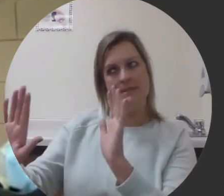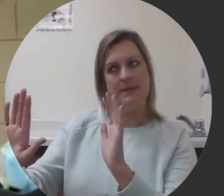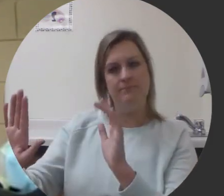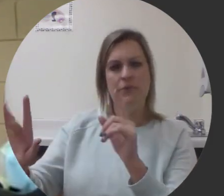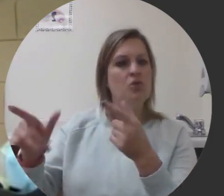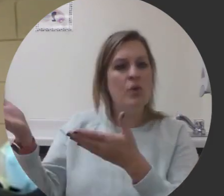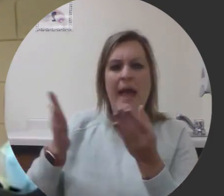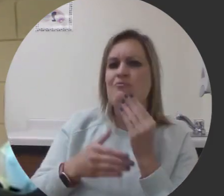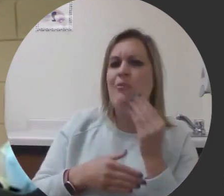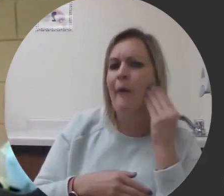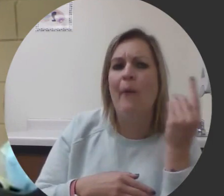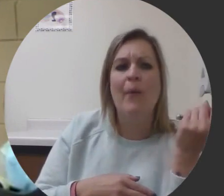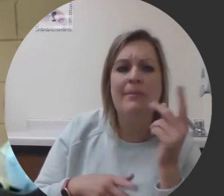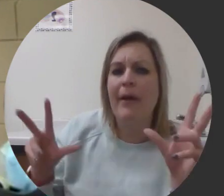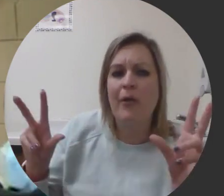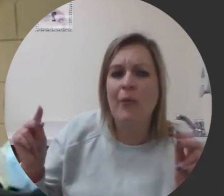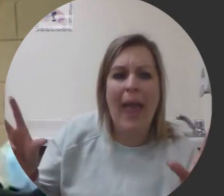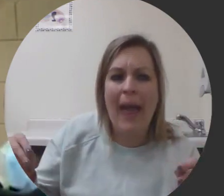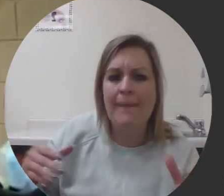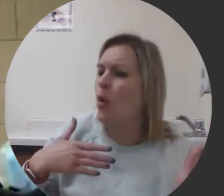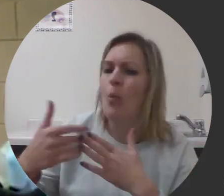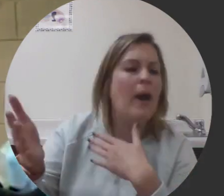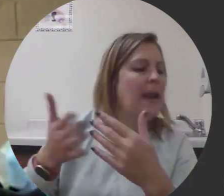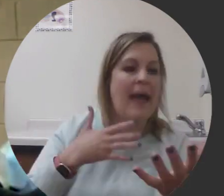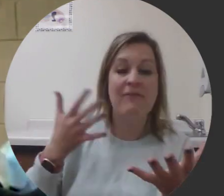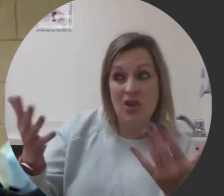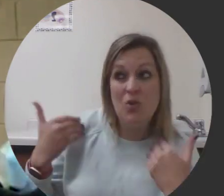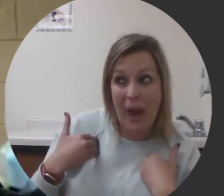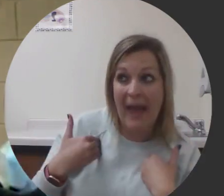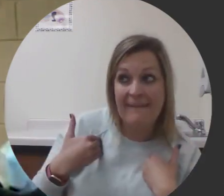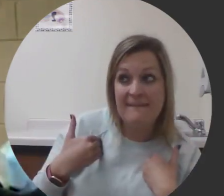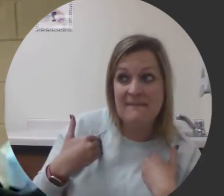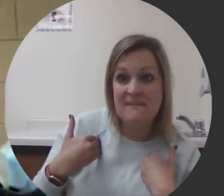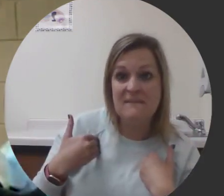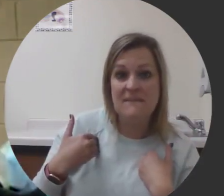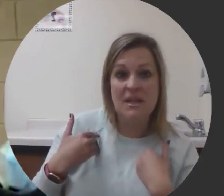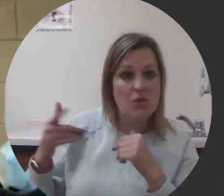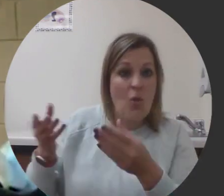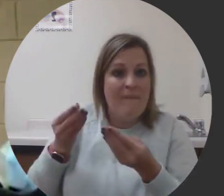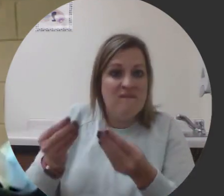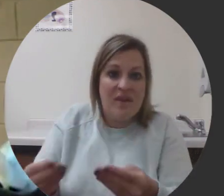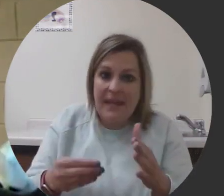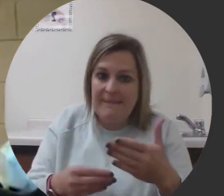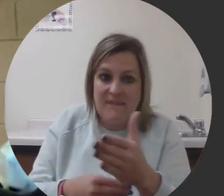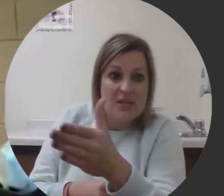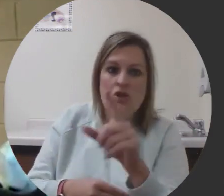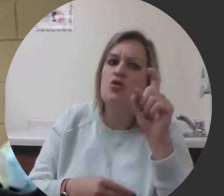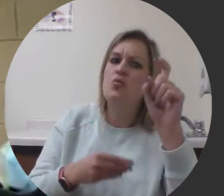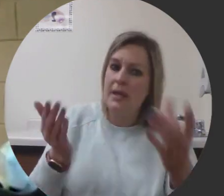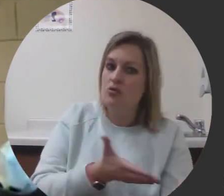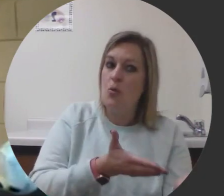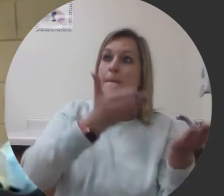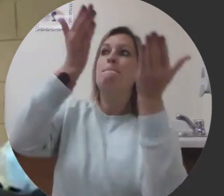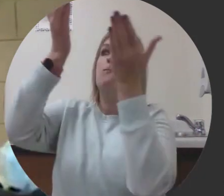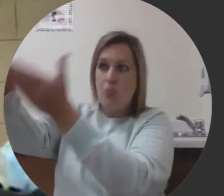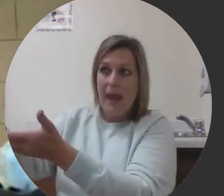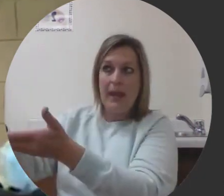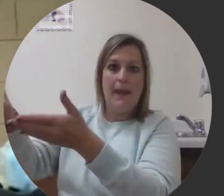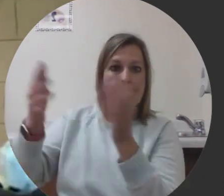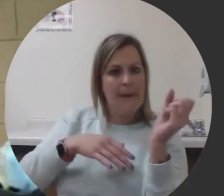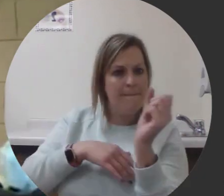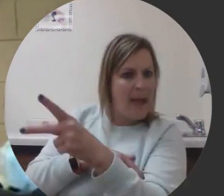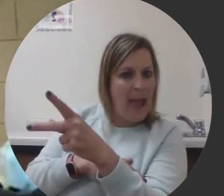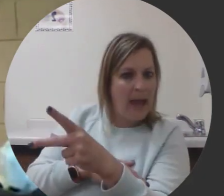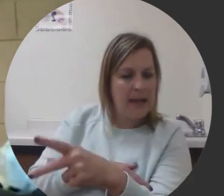brought home, a lobster, a crab, whatever it is that you're wasting my expensive sardines on, you will take it straight back. Do you hear me?